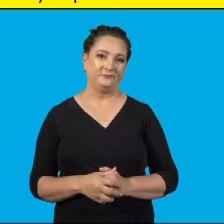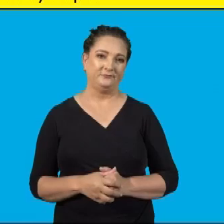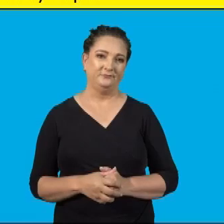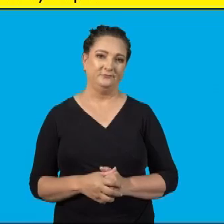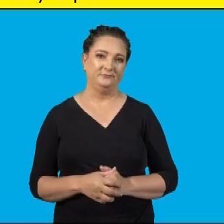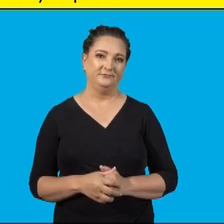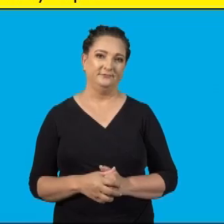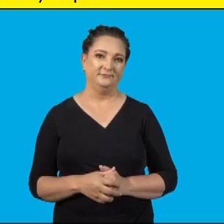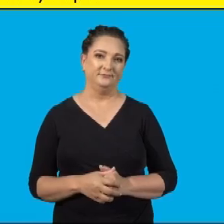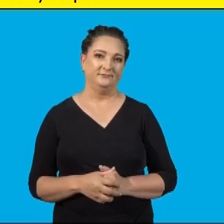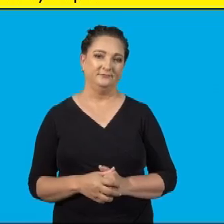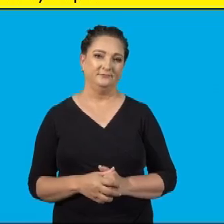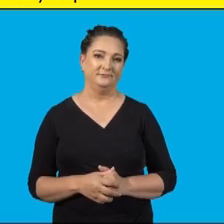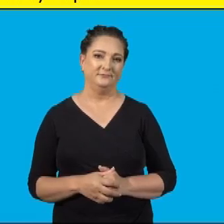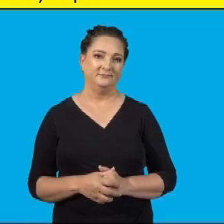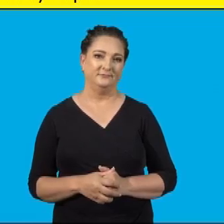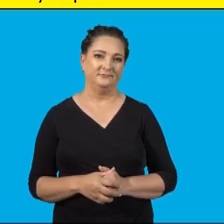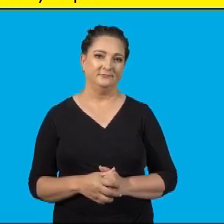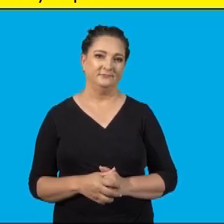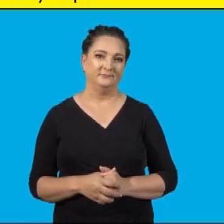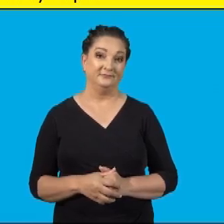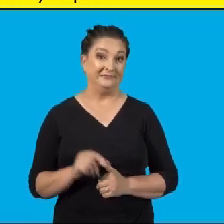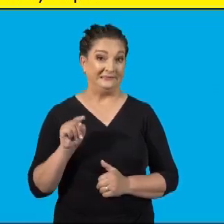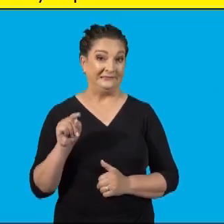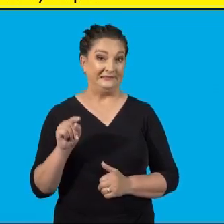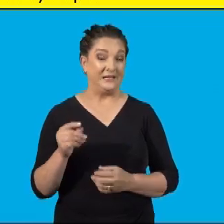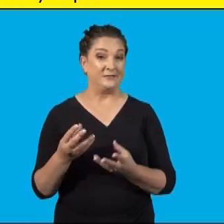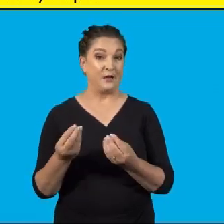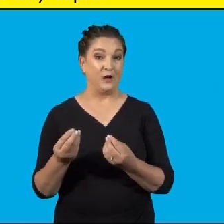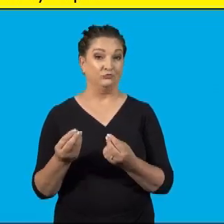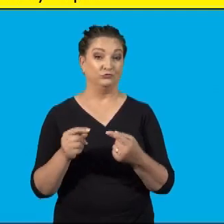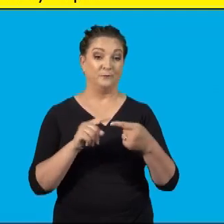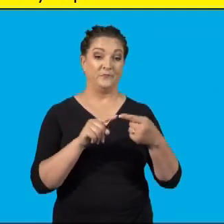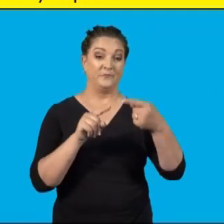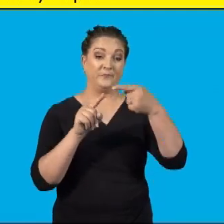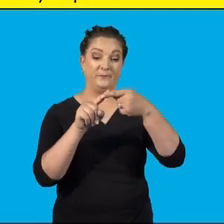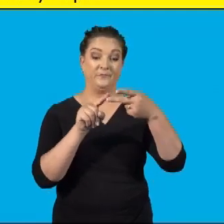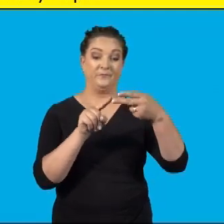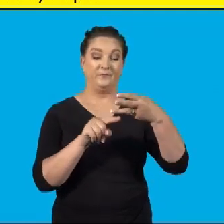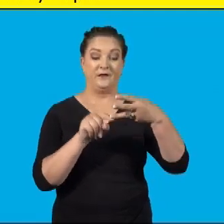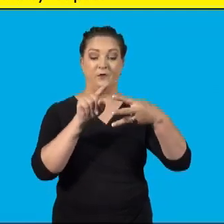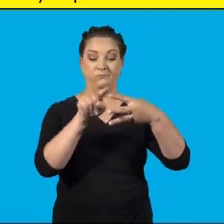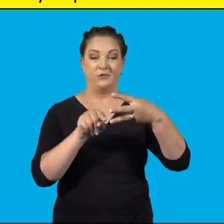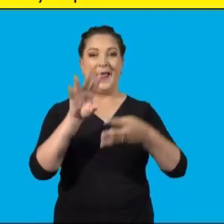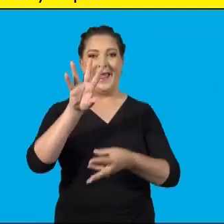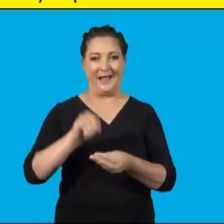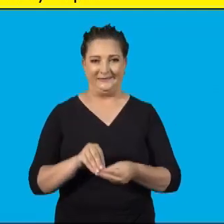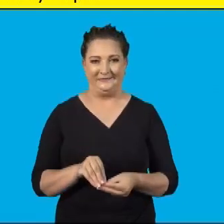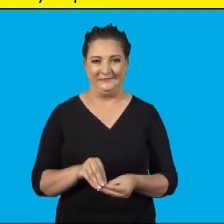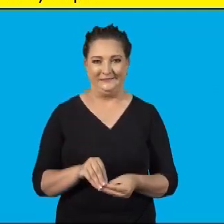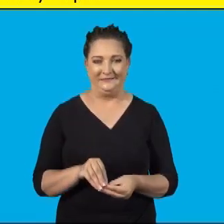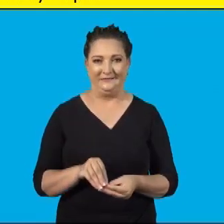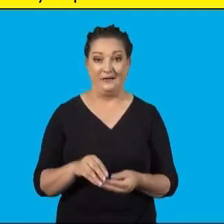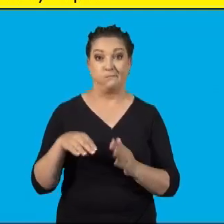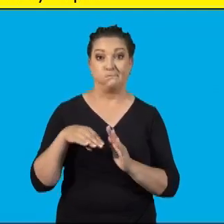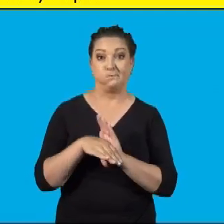21,500. And then I add this amount, and that amount. And